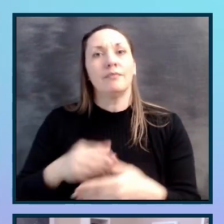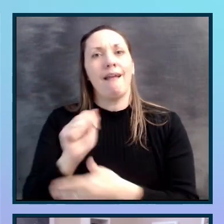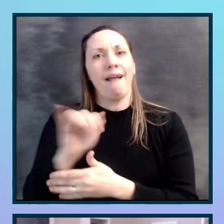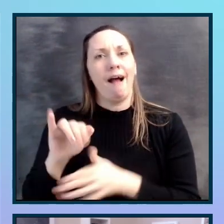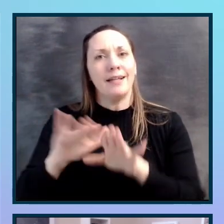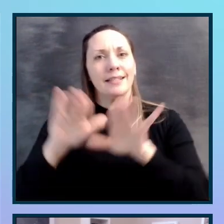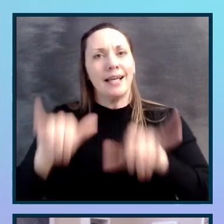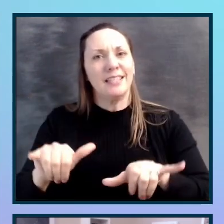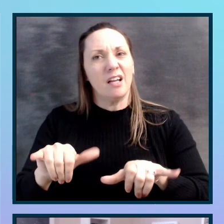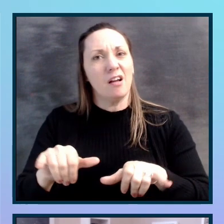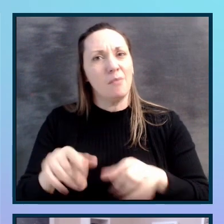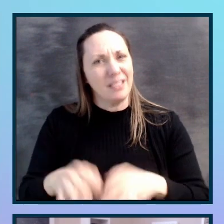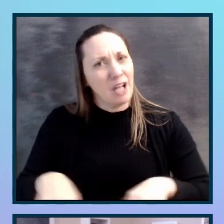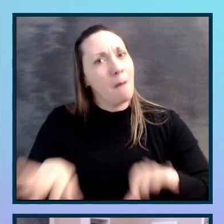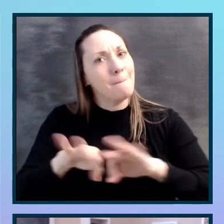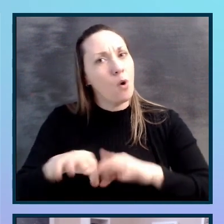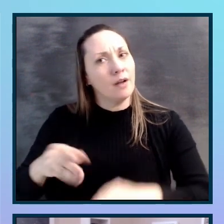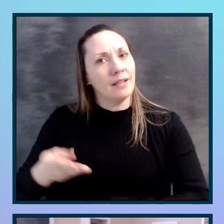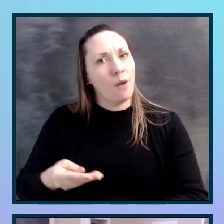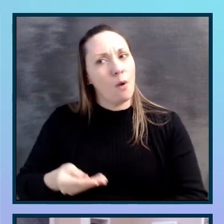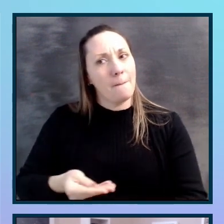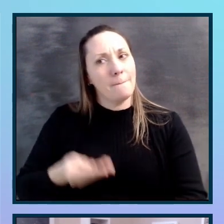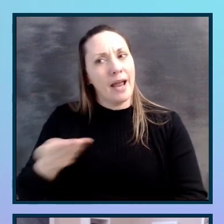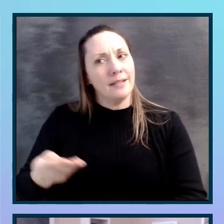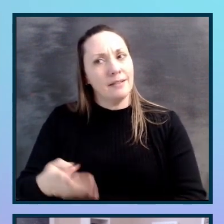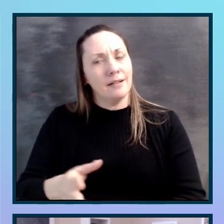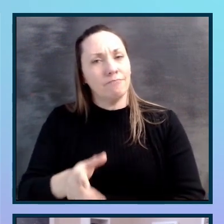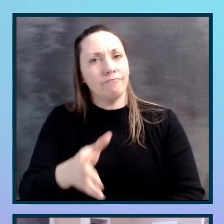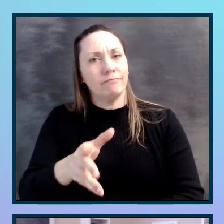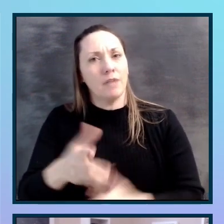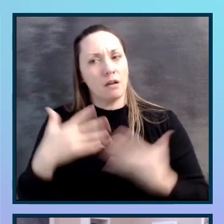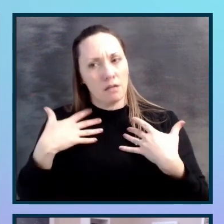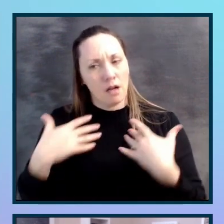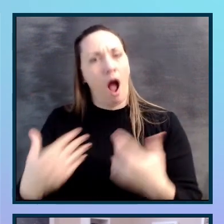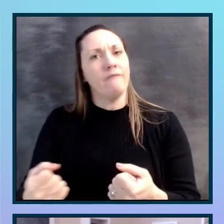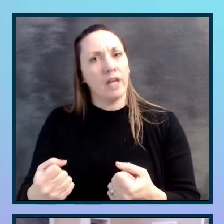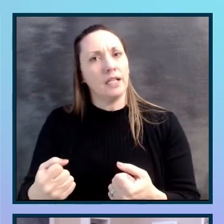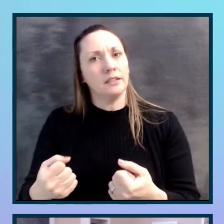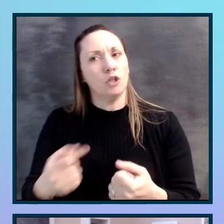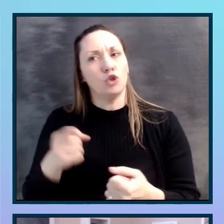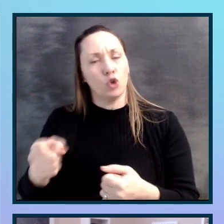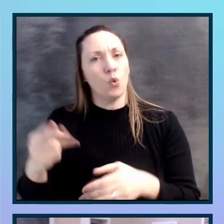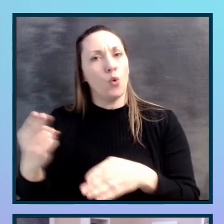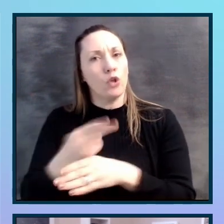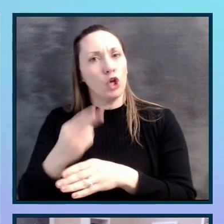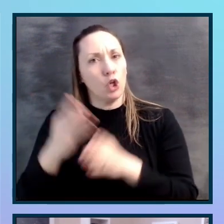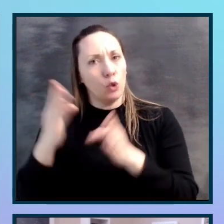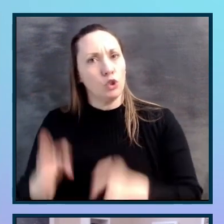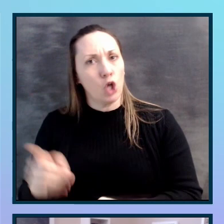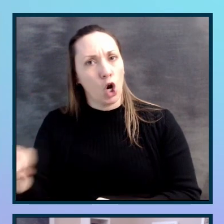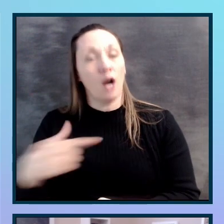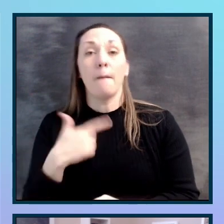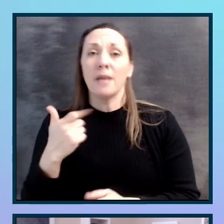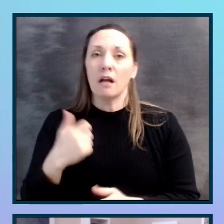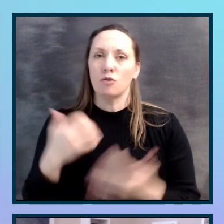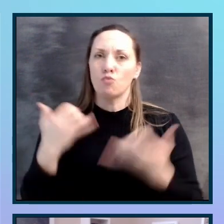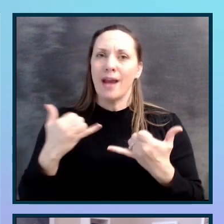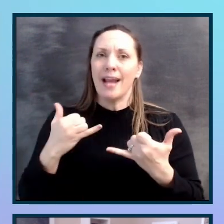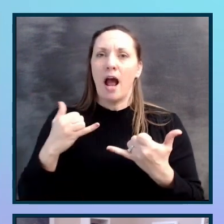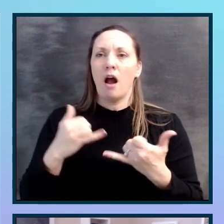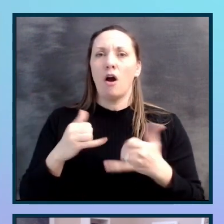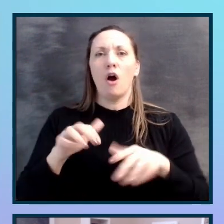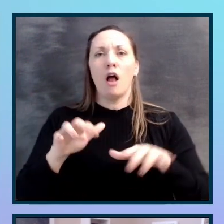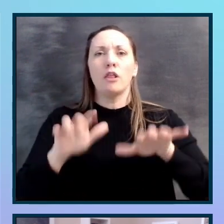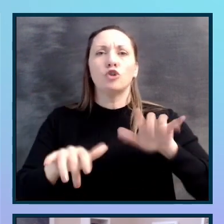sure that we are passing on confidence data to a user. Because right now, a transcript, if it